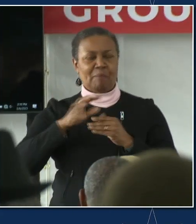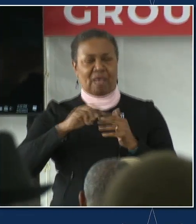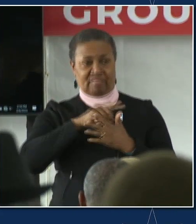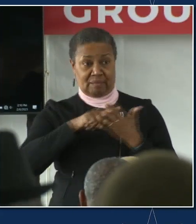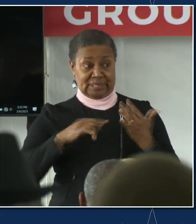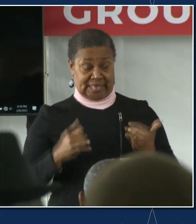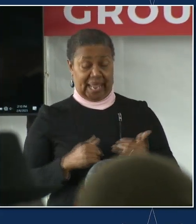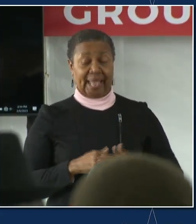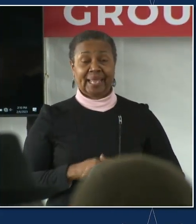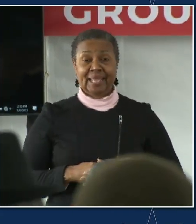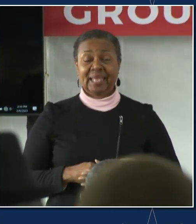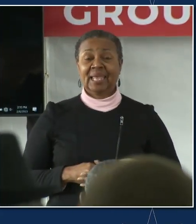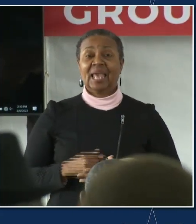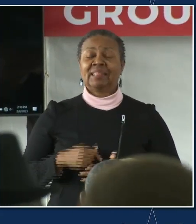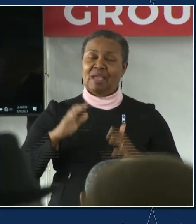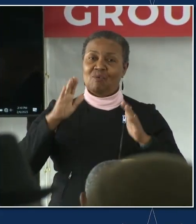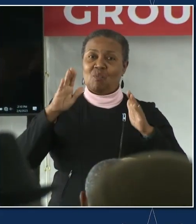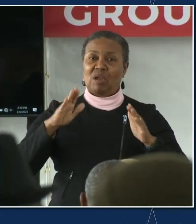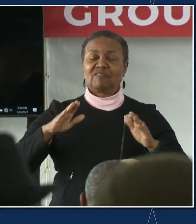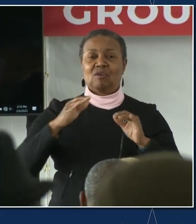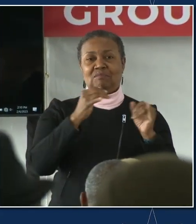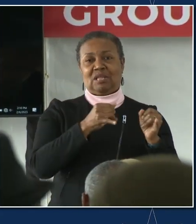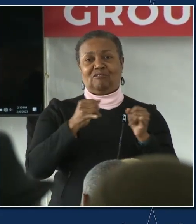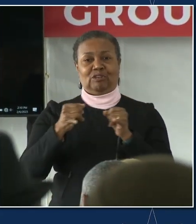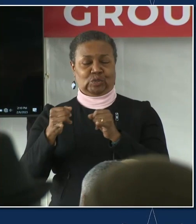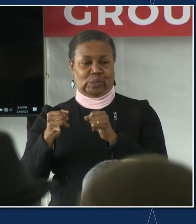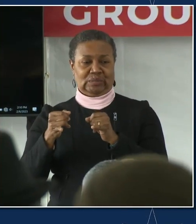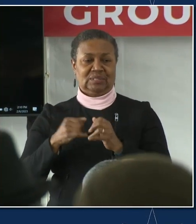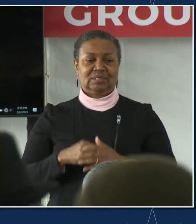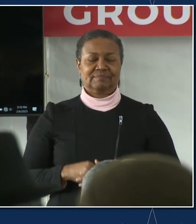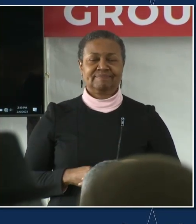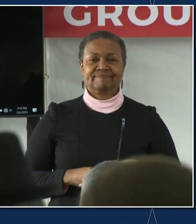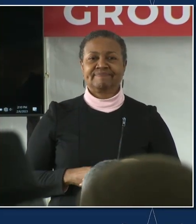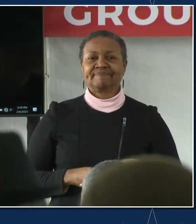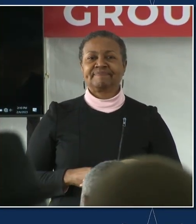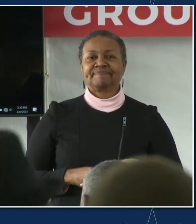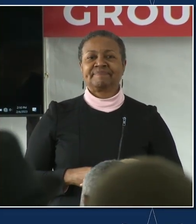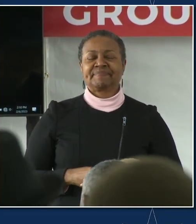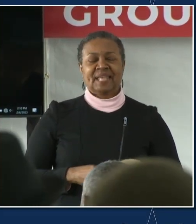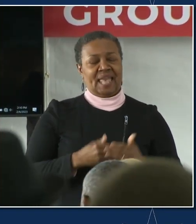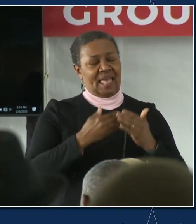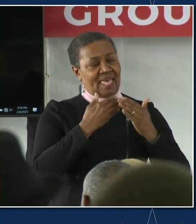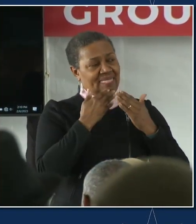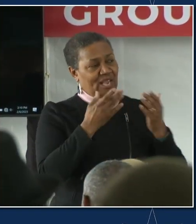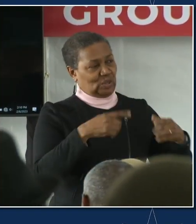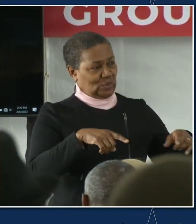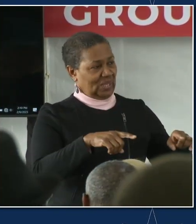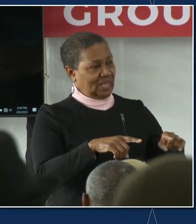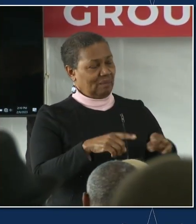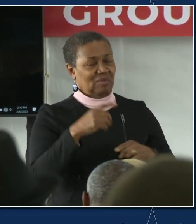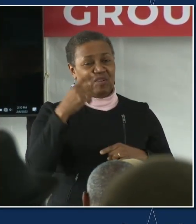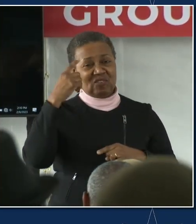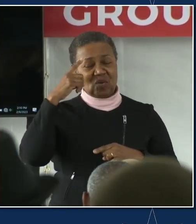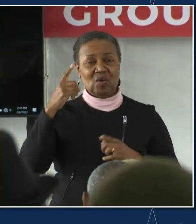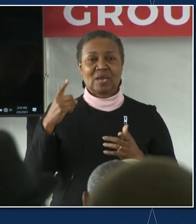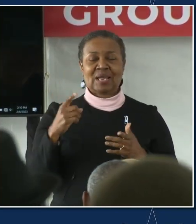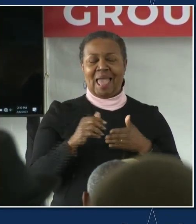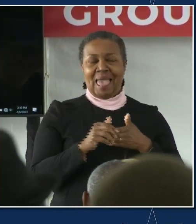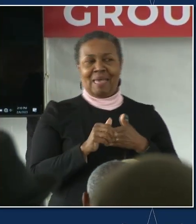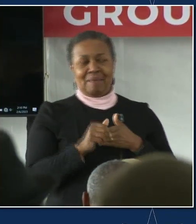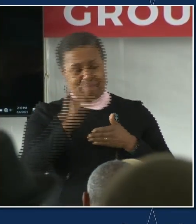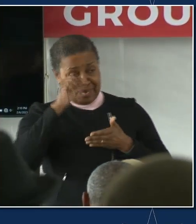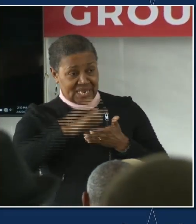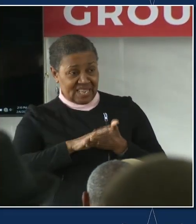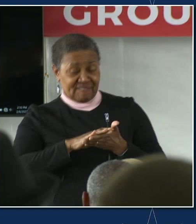them today. They are wonderful individuals. I want to say thank you to them for believing and trusting in